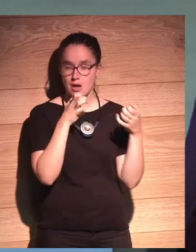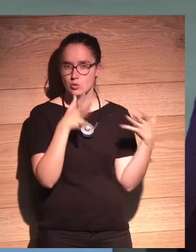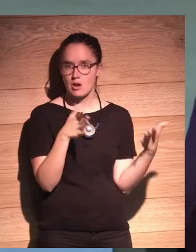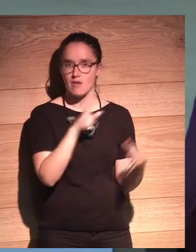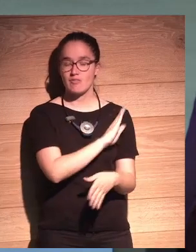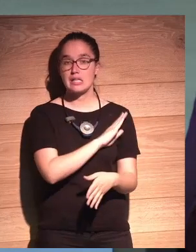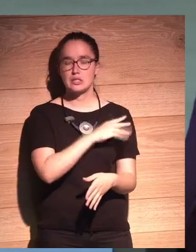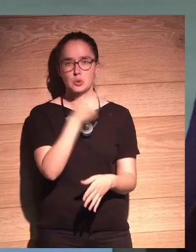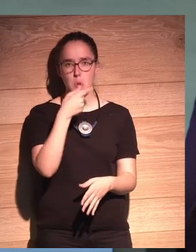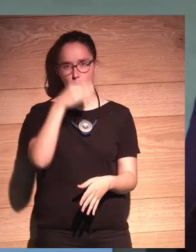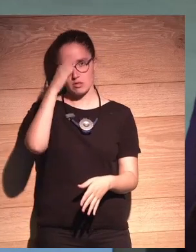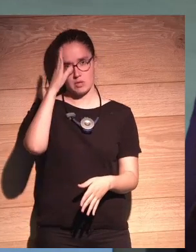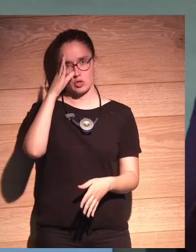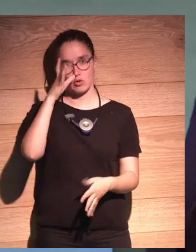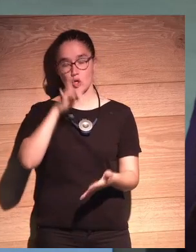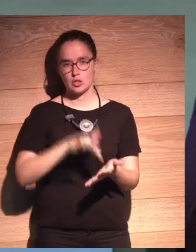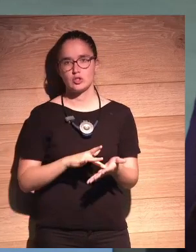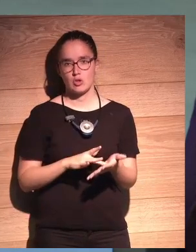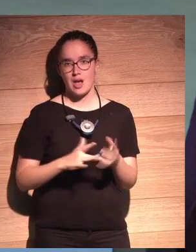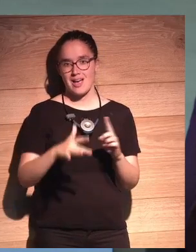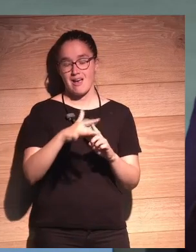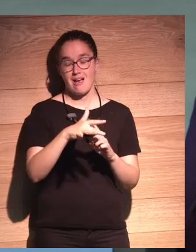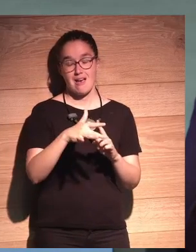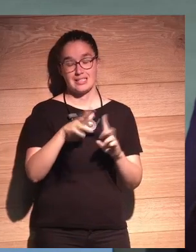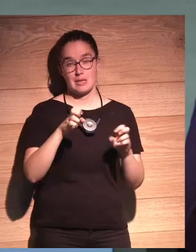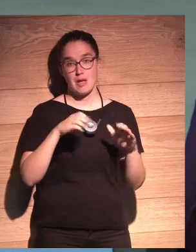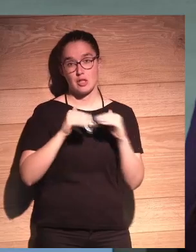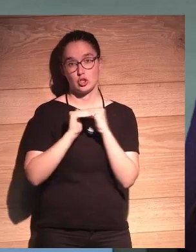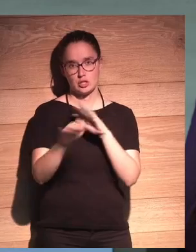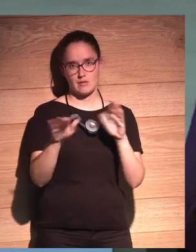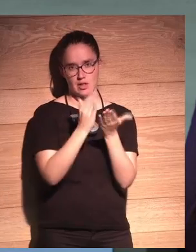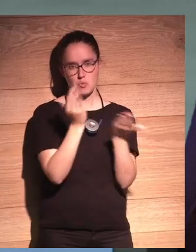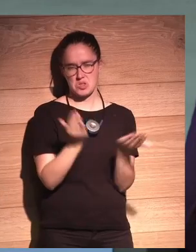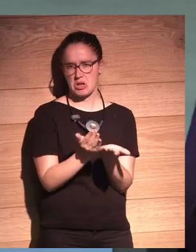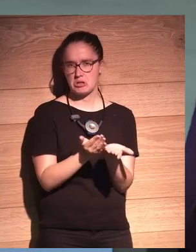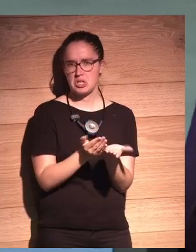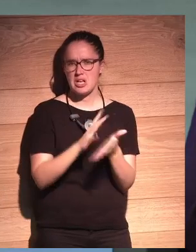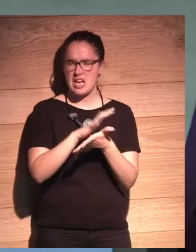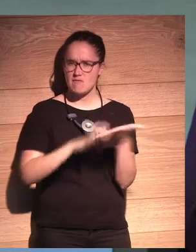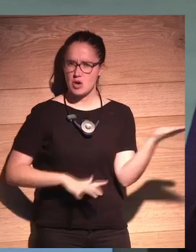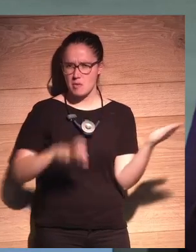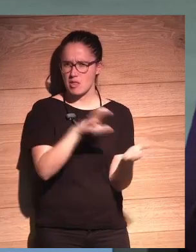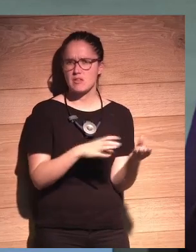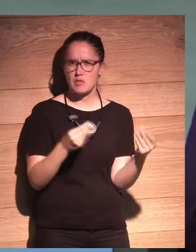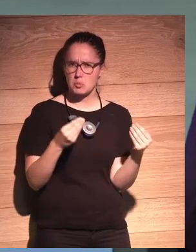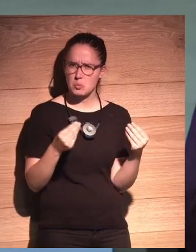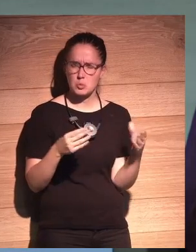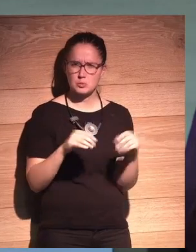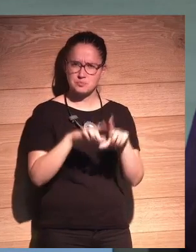even nowadays we know quite a lot about what is happening worldwide.